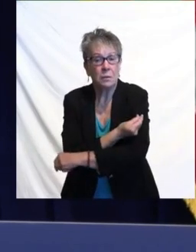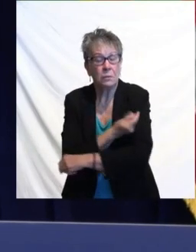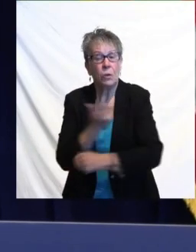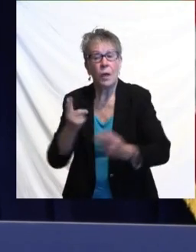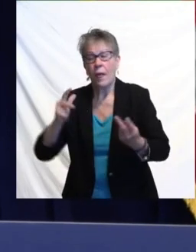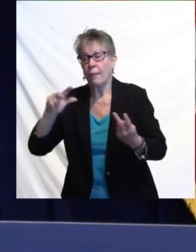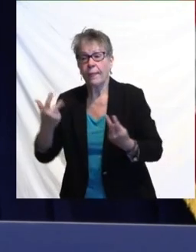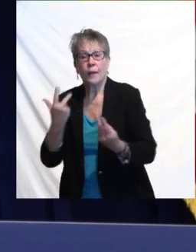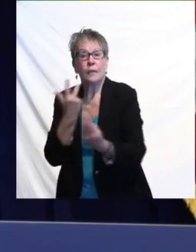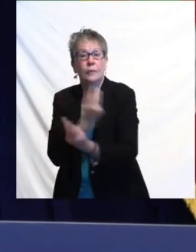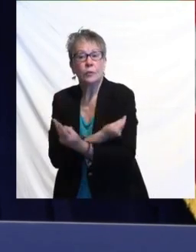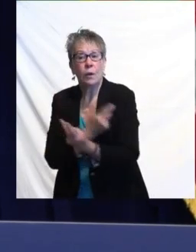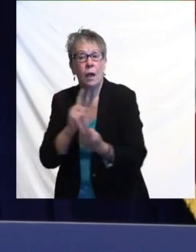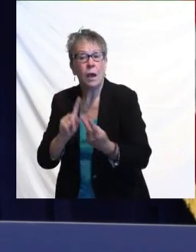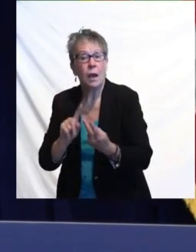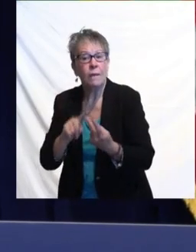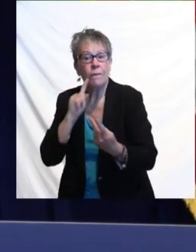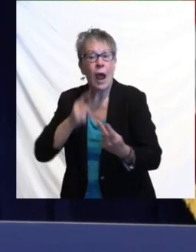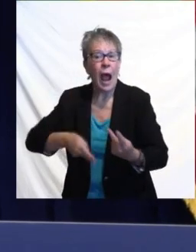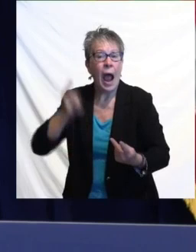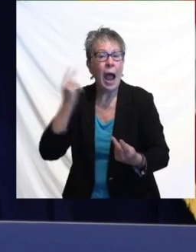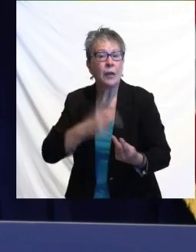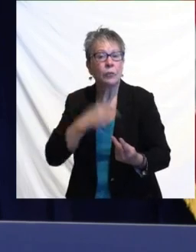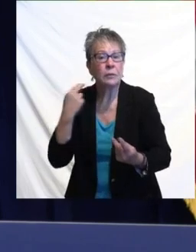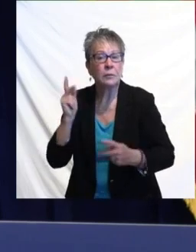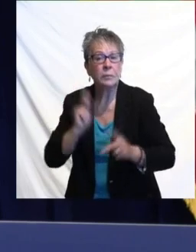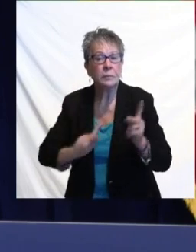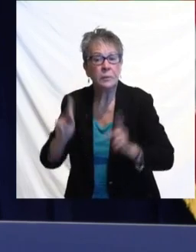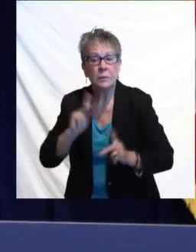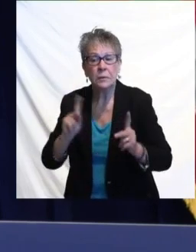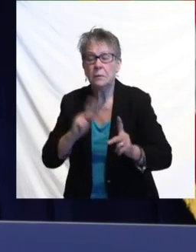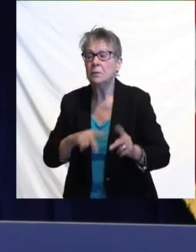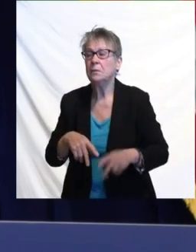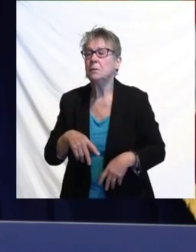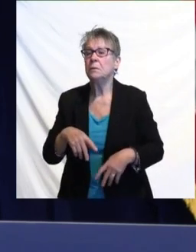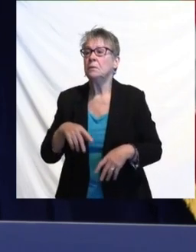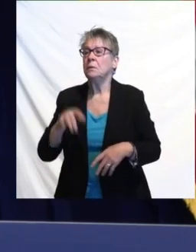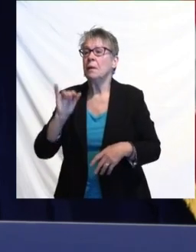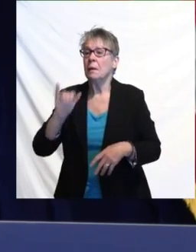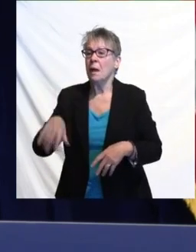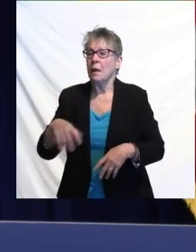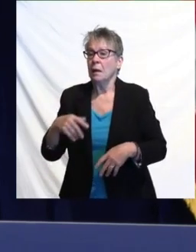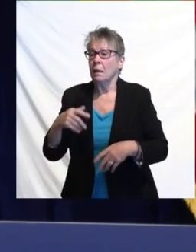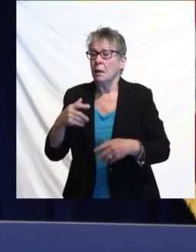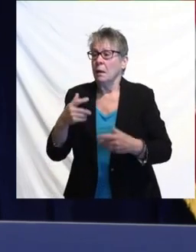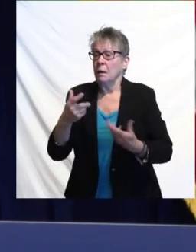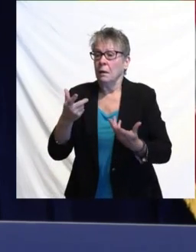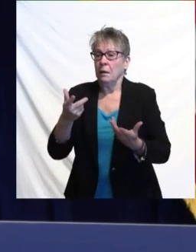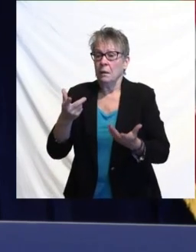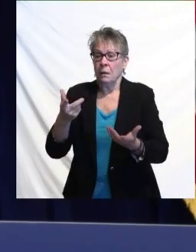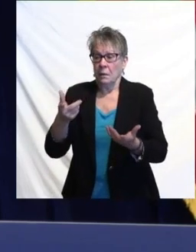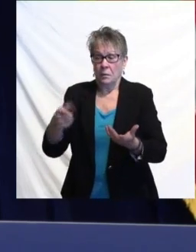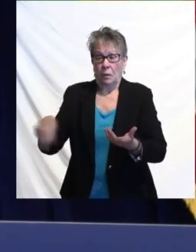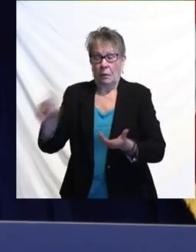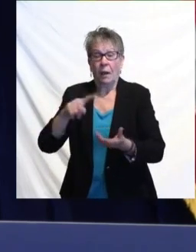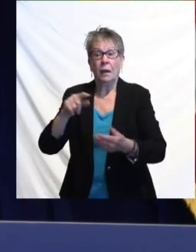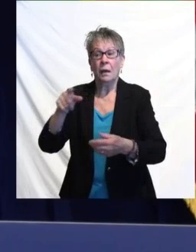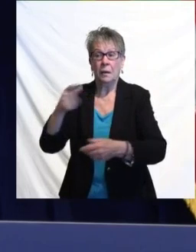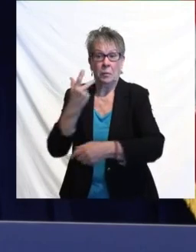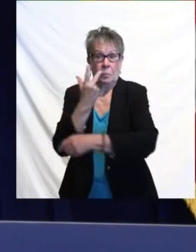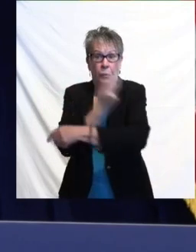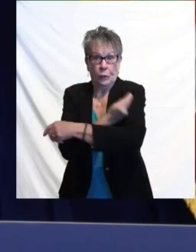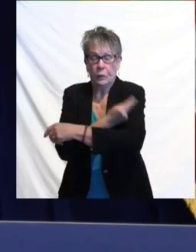times reduction in confirmed infections and 19.5 times reduction in severe